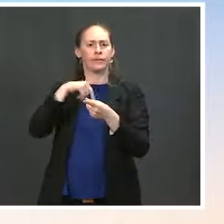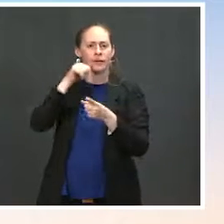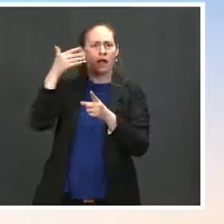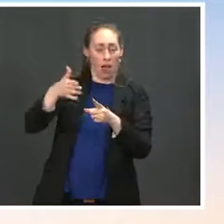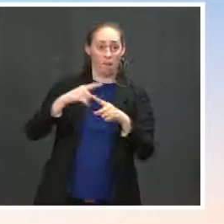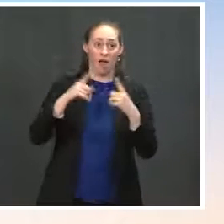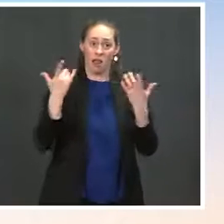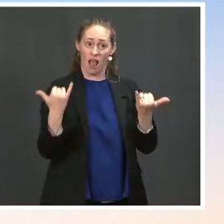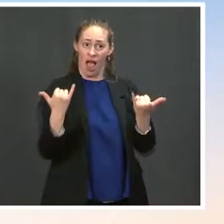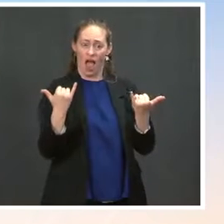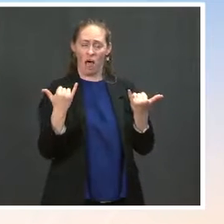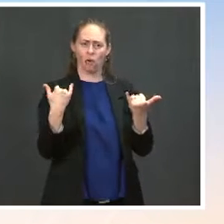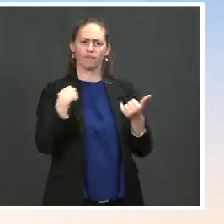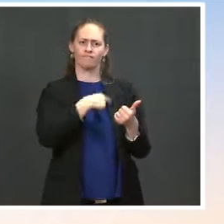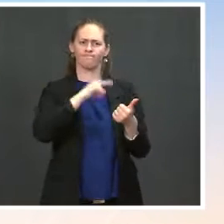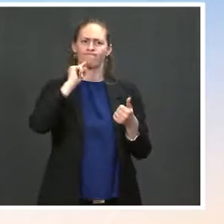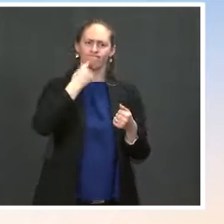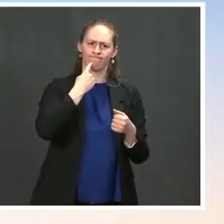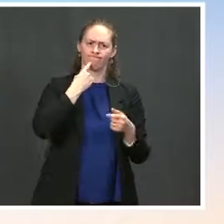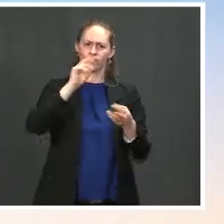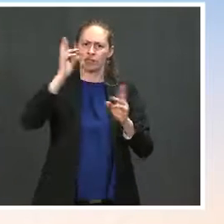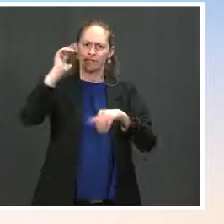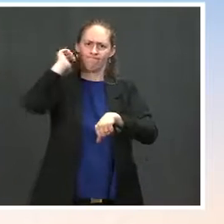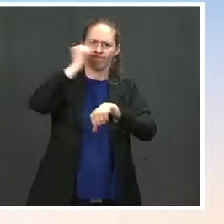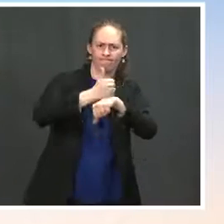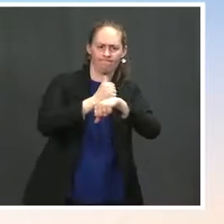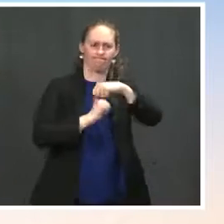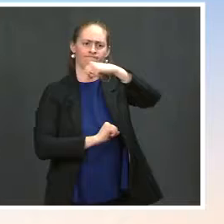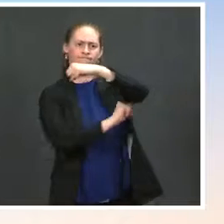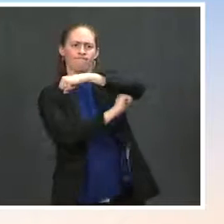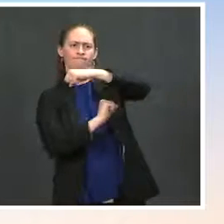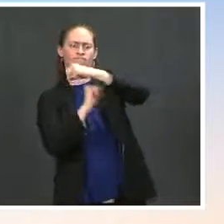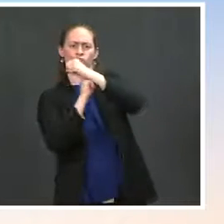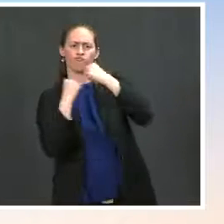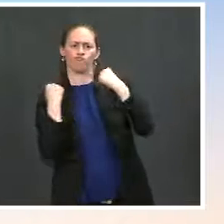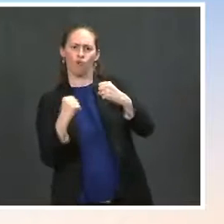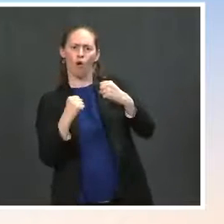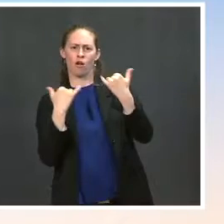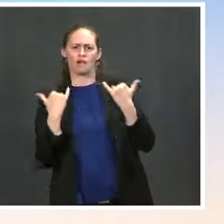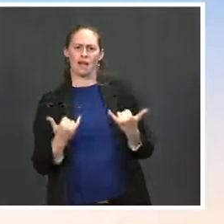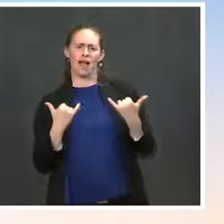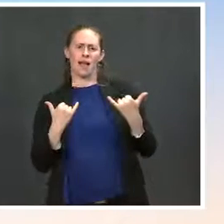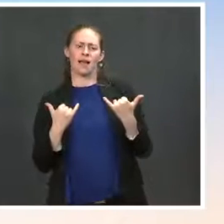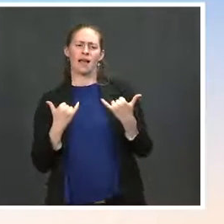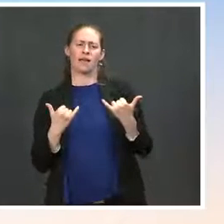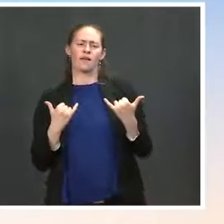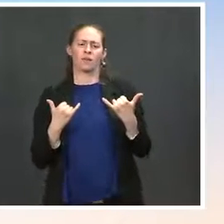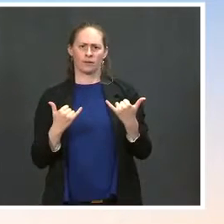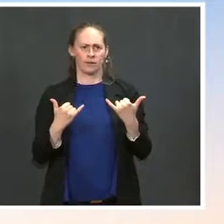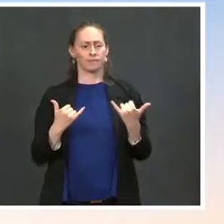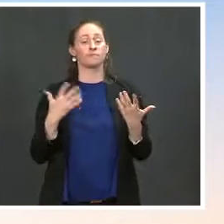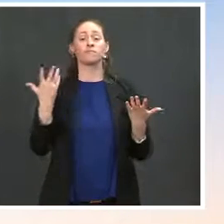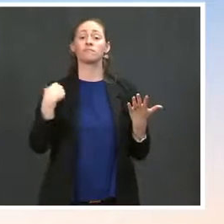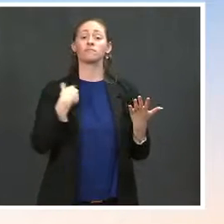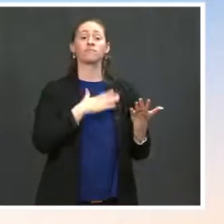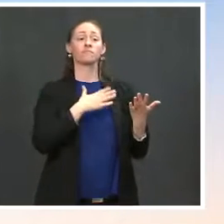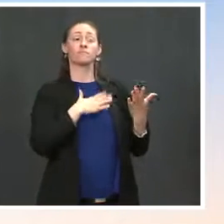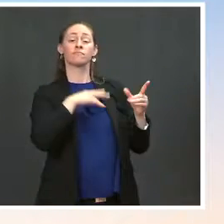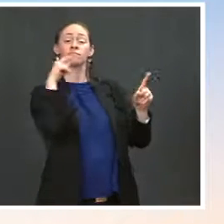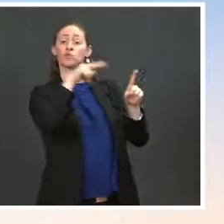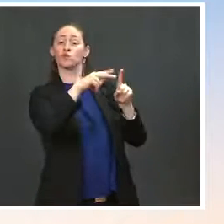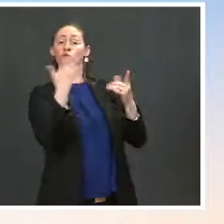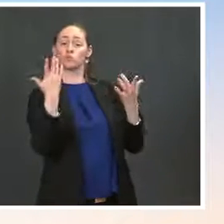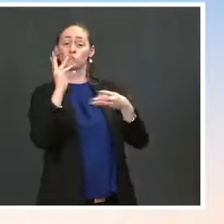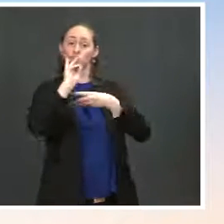effort to get there. So the importance of today, in my judgment, is this: the world came together. President